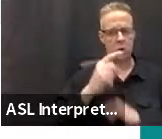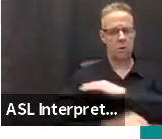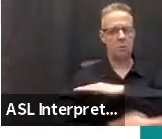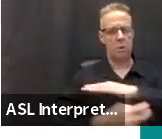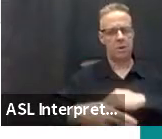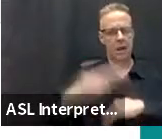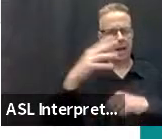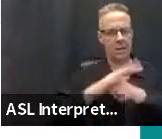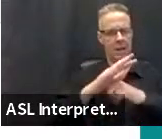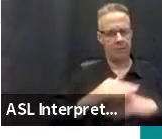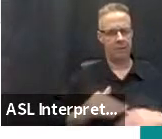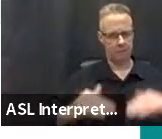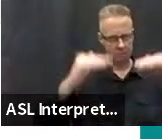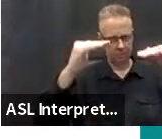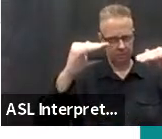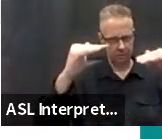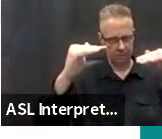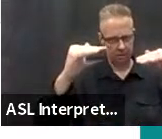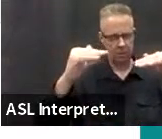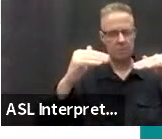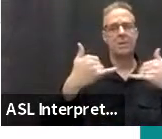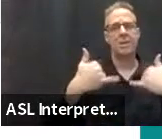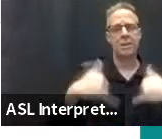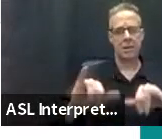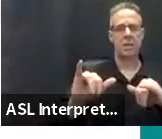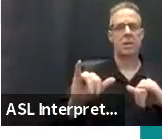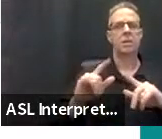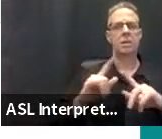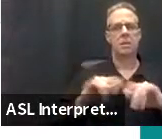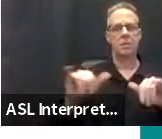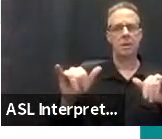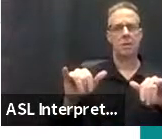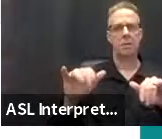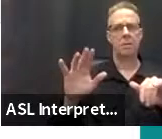to be under the